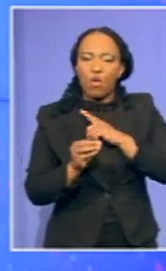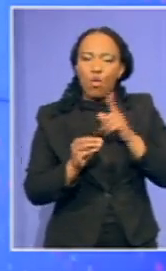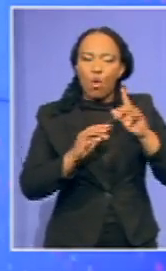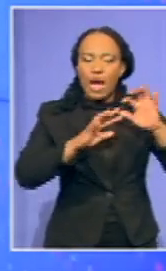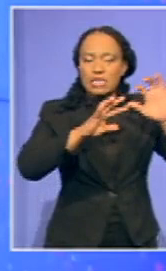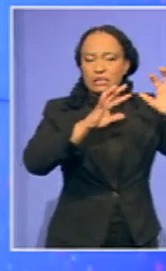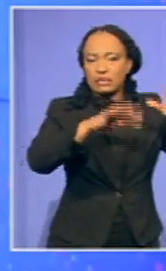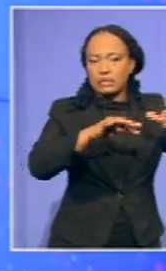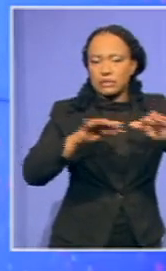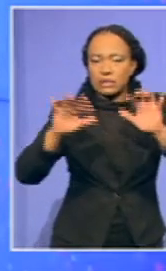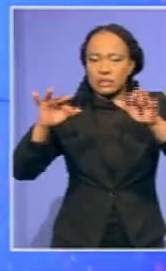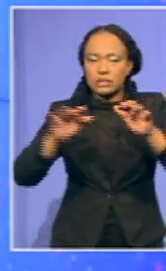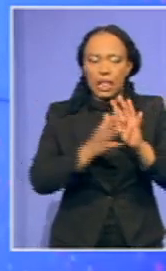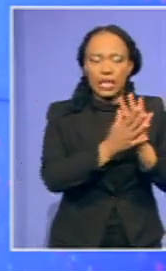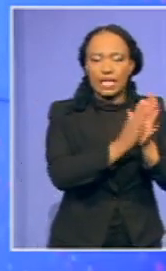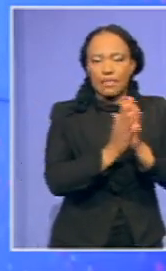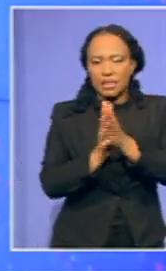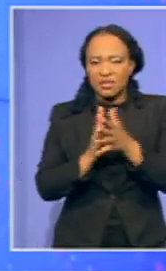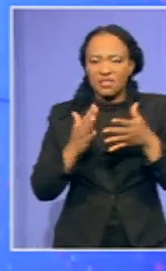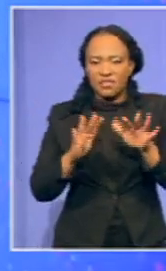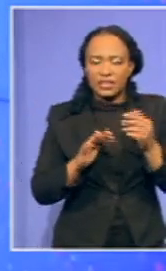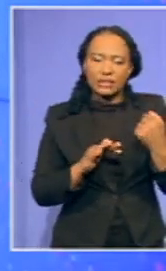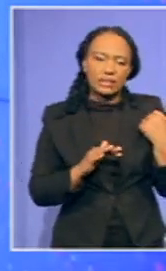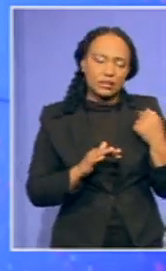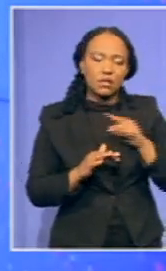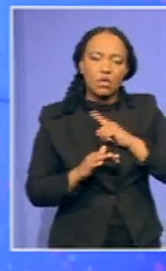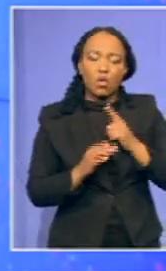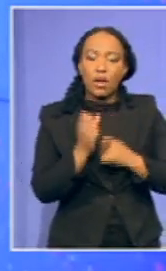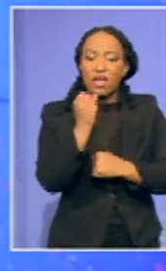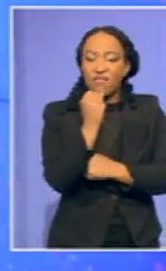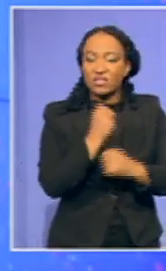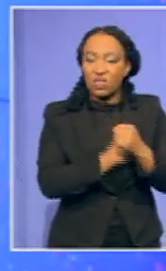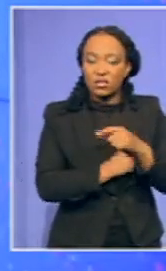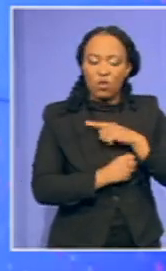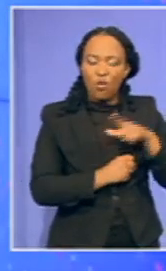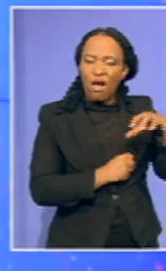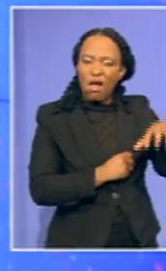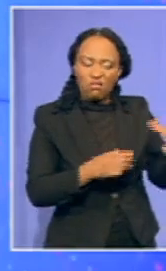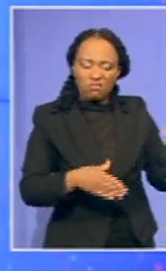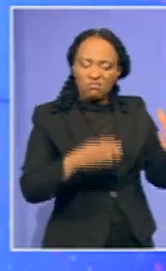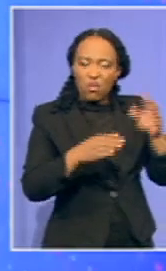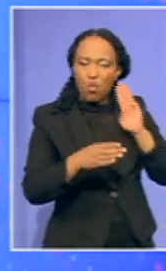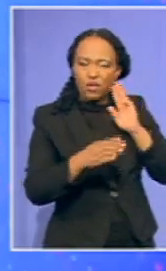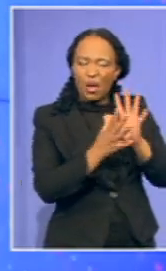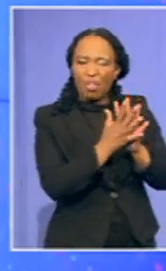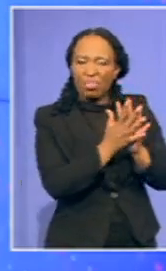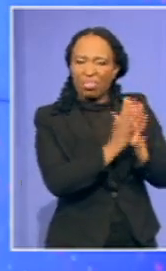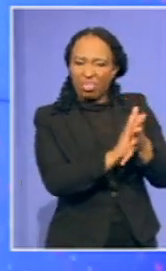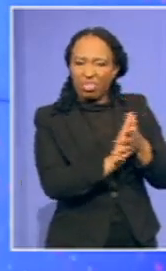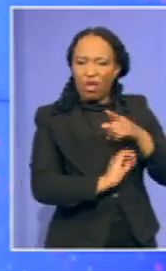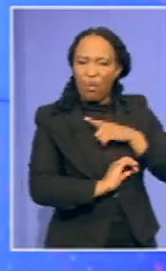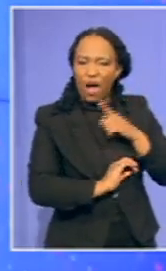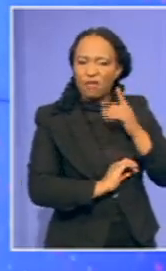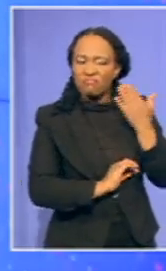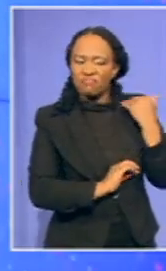aqueducts at the Durban Heights water treatment plant. Infrastructure at the plant suffered significant damage during April's floods. This has forced the